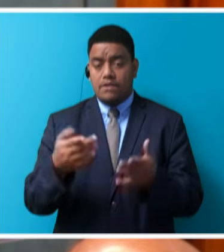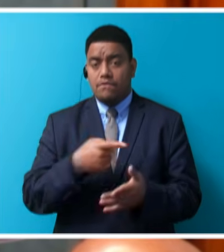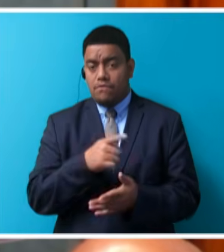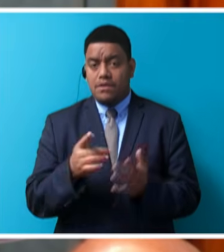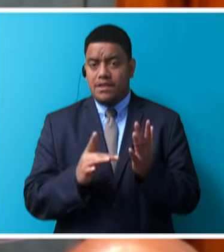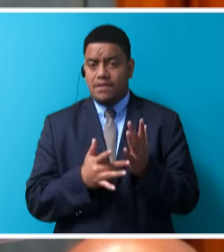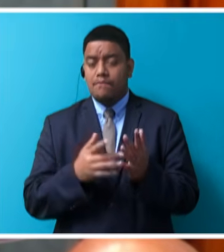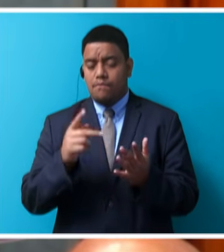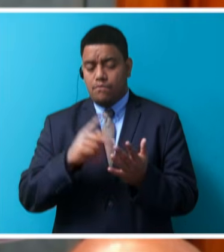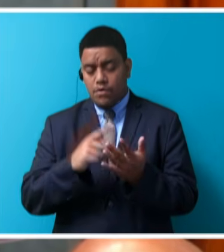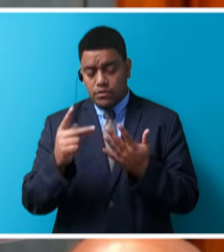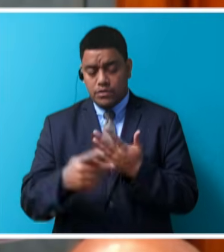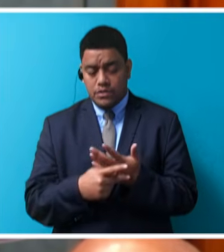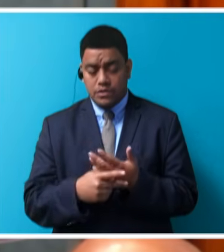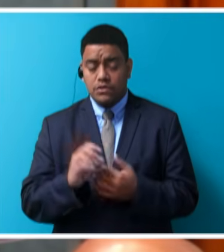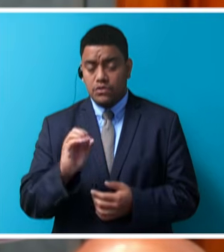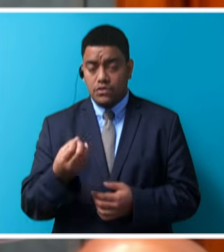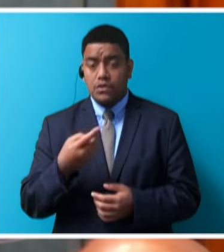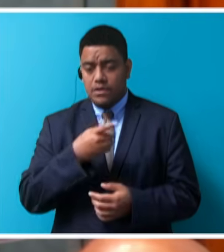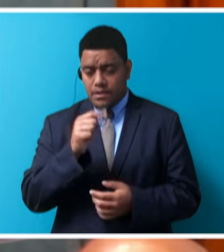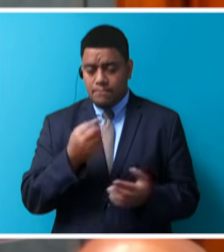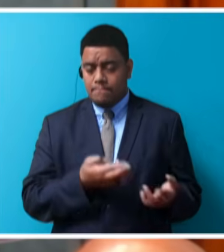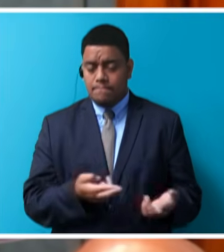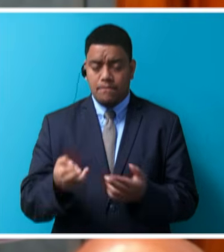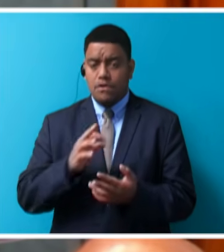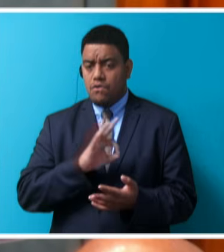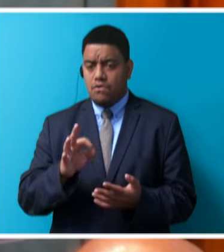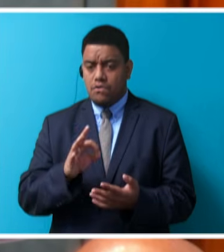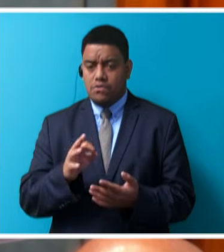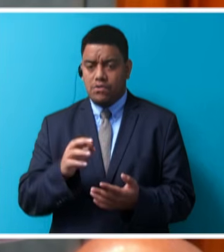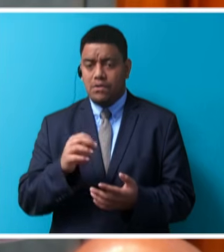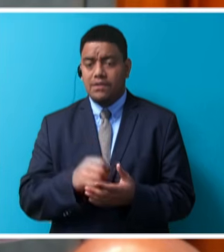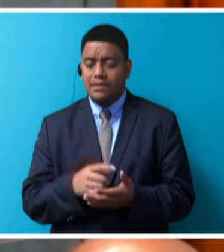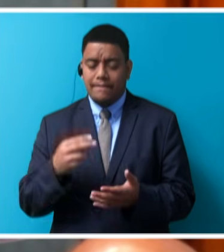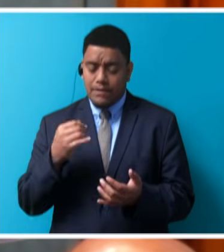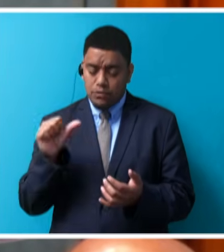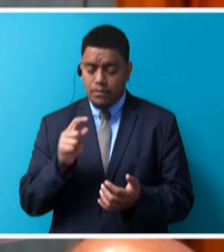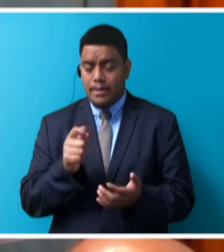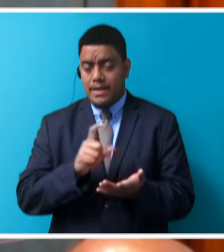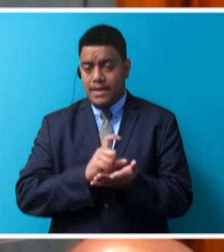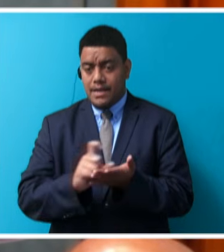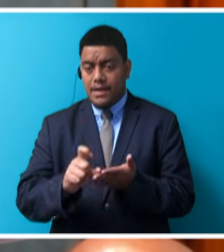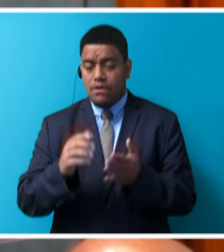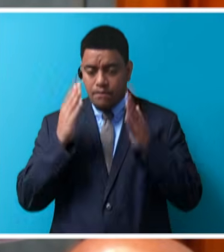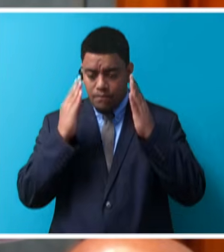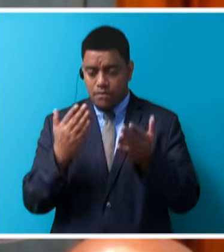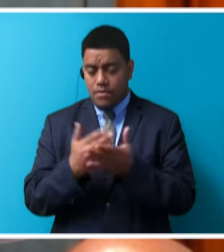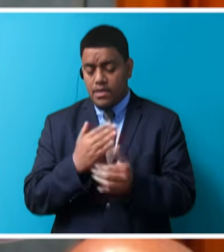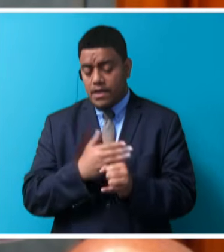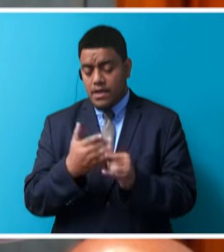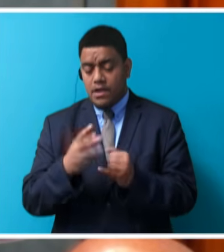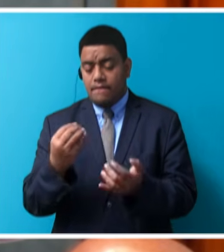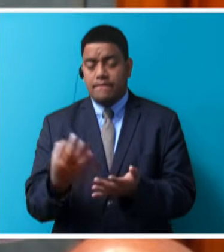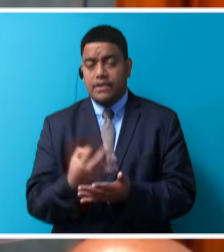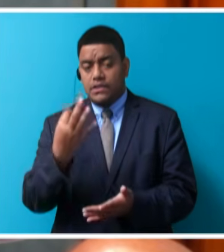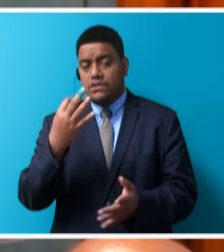ready projects so that implementation is not unnecessarily concentrated towards the end of the financial